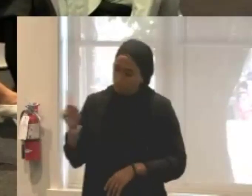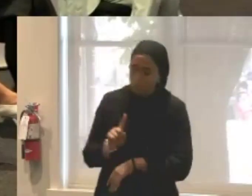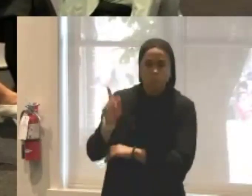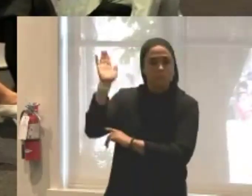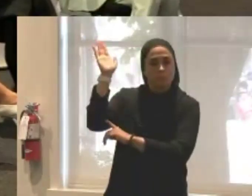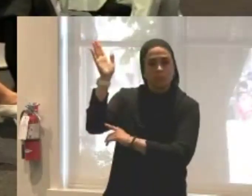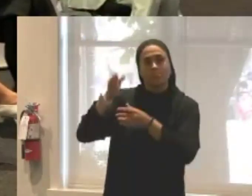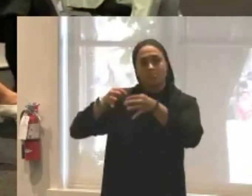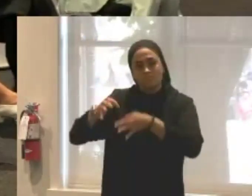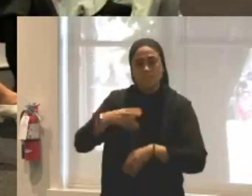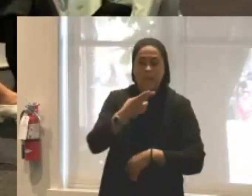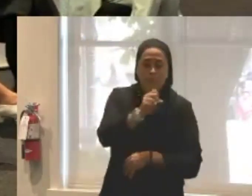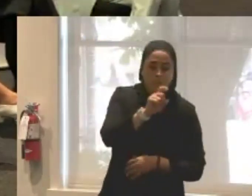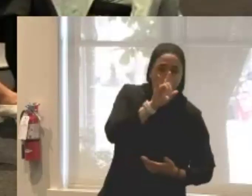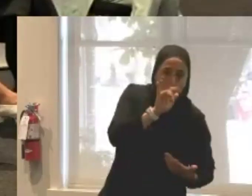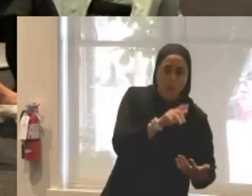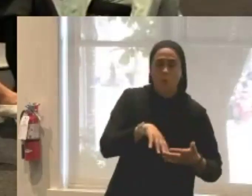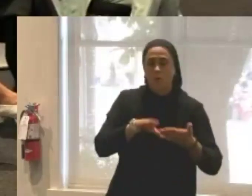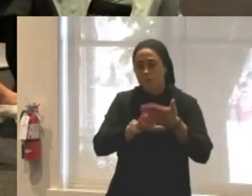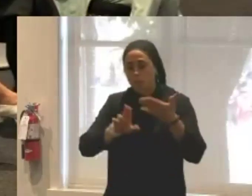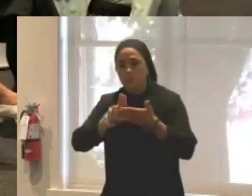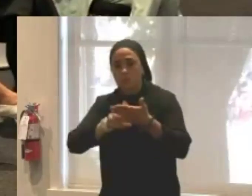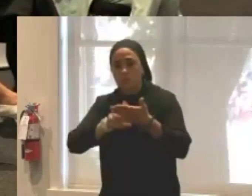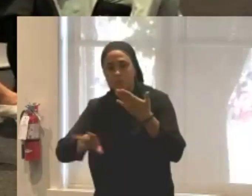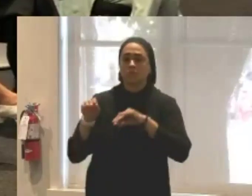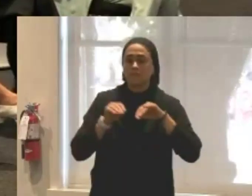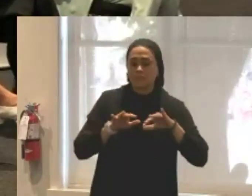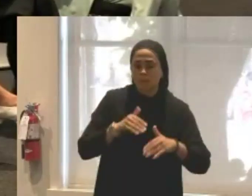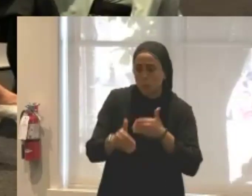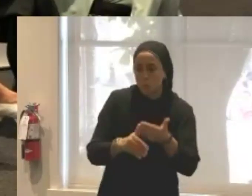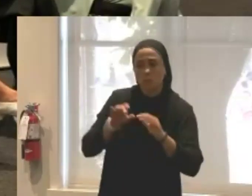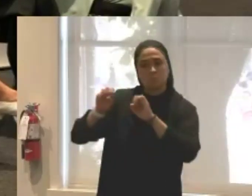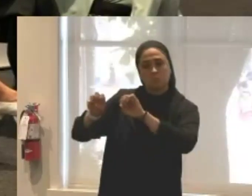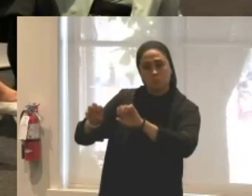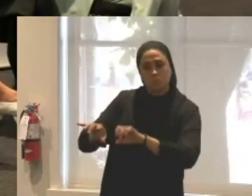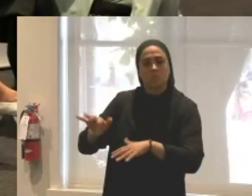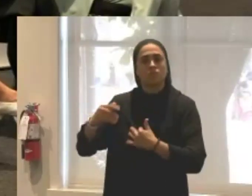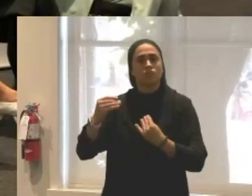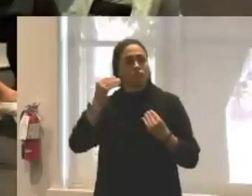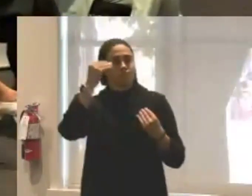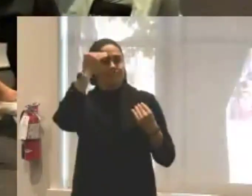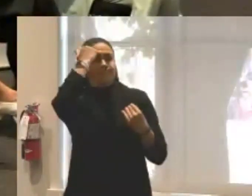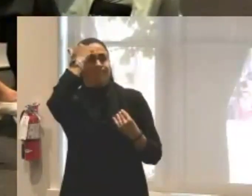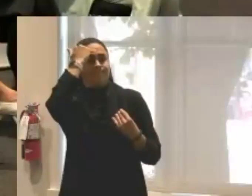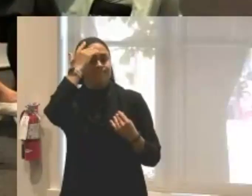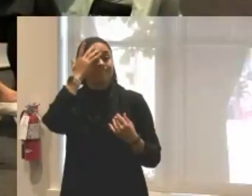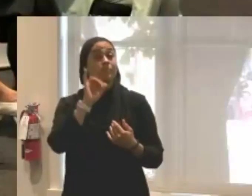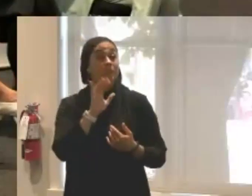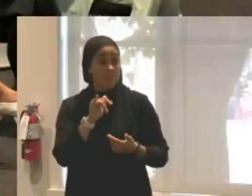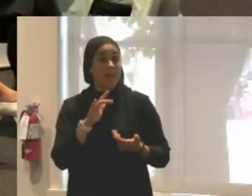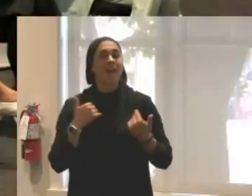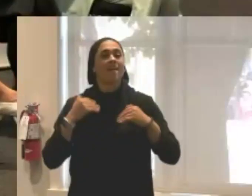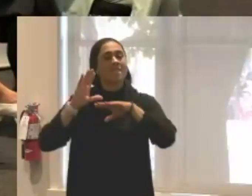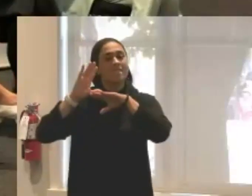school journey looks or different subjects under their settlement process. Through that as well, we've been able to get some vouchers where youth can